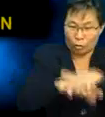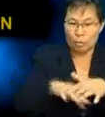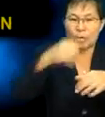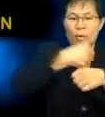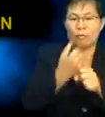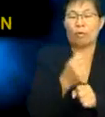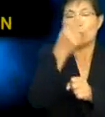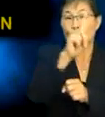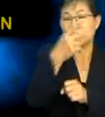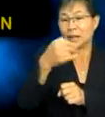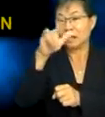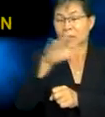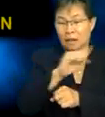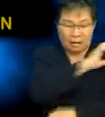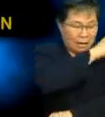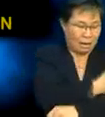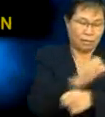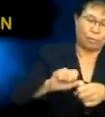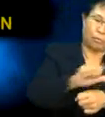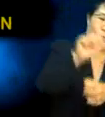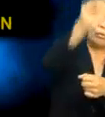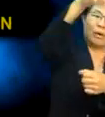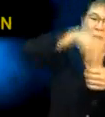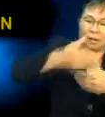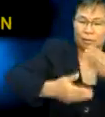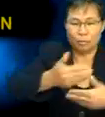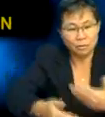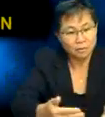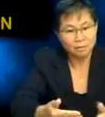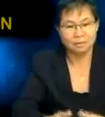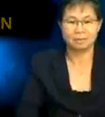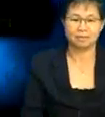atom, and energy is released in the process.